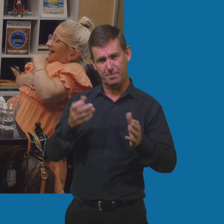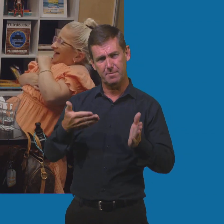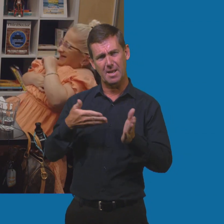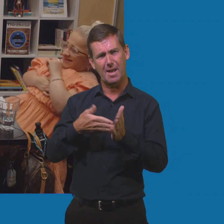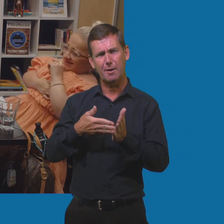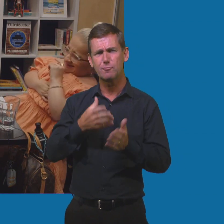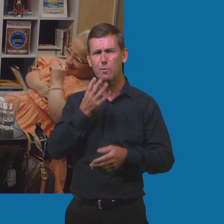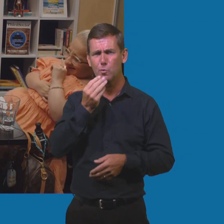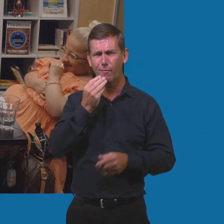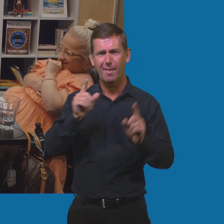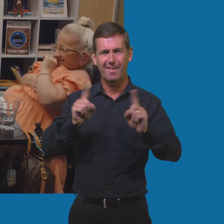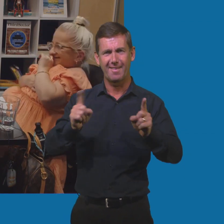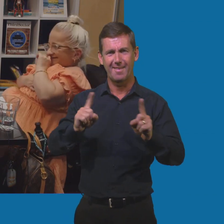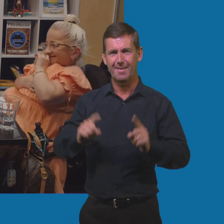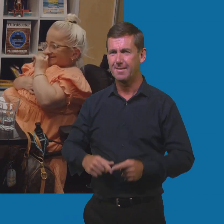is